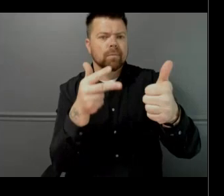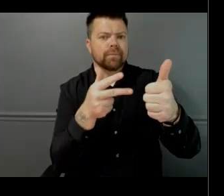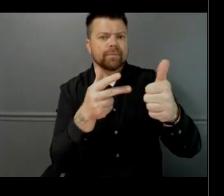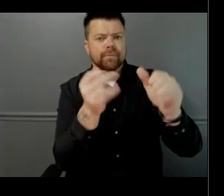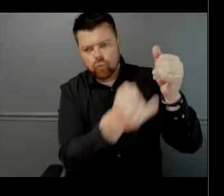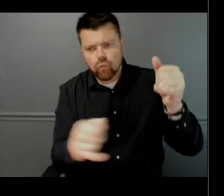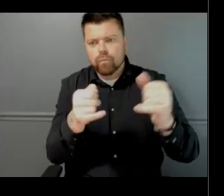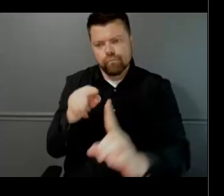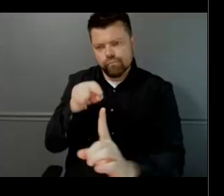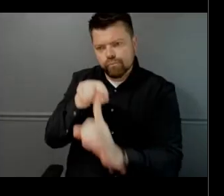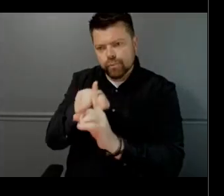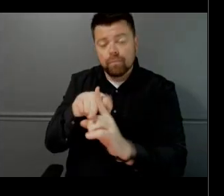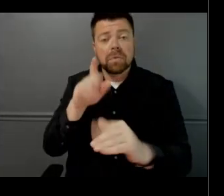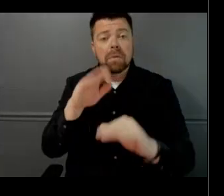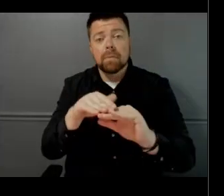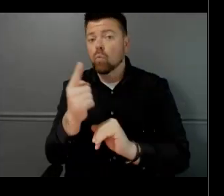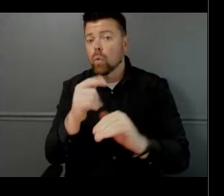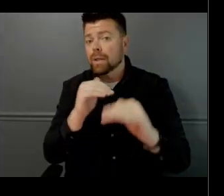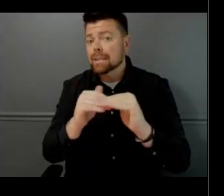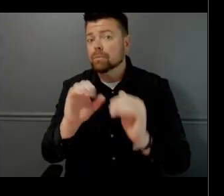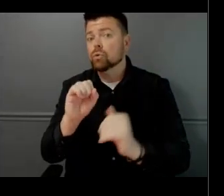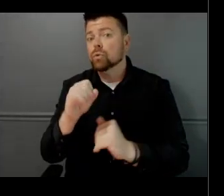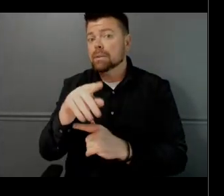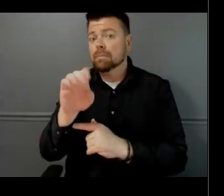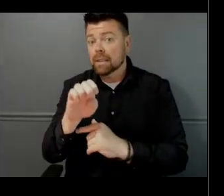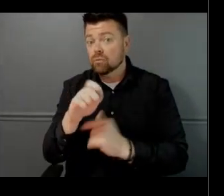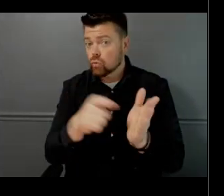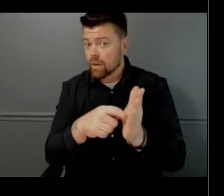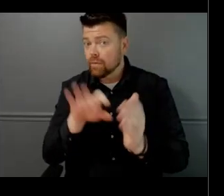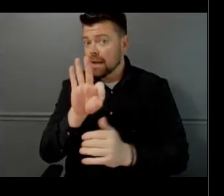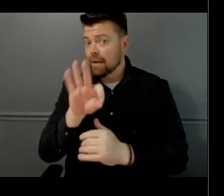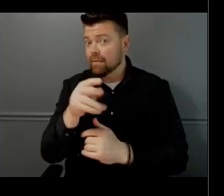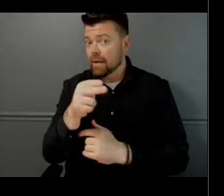accessible space be required for FHA compliance?